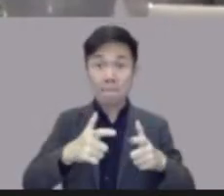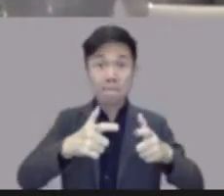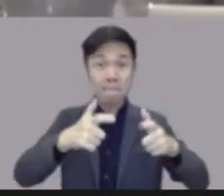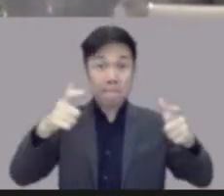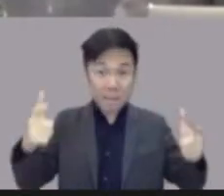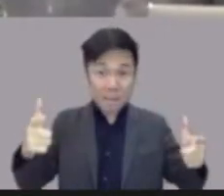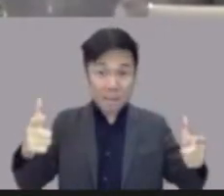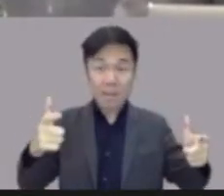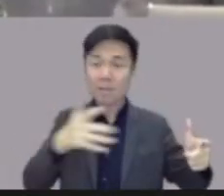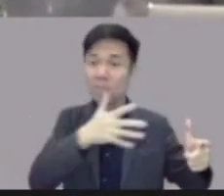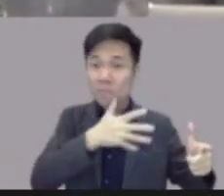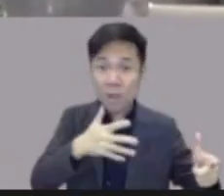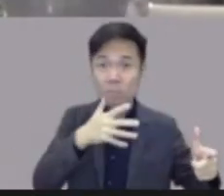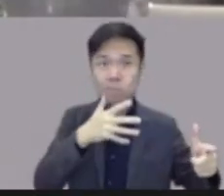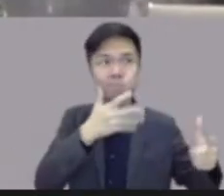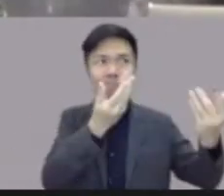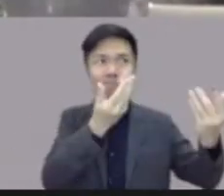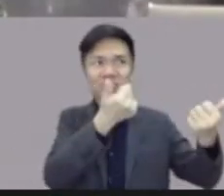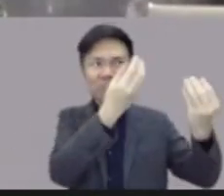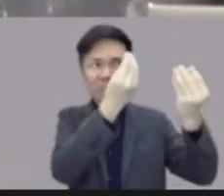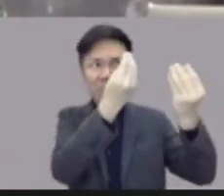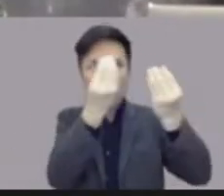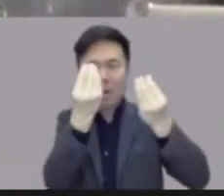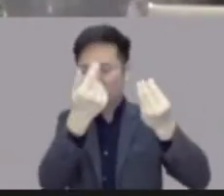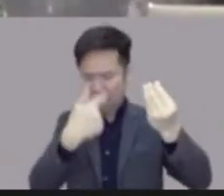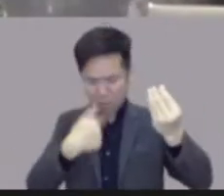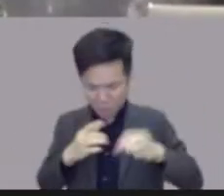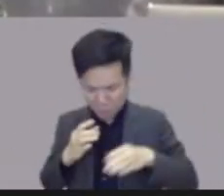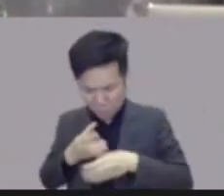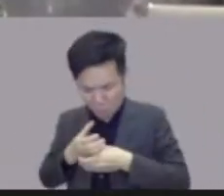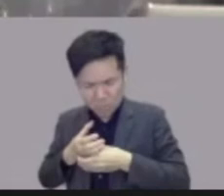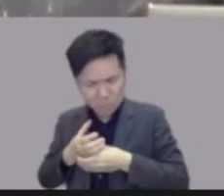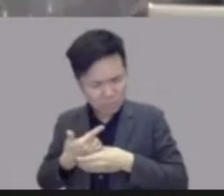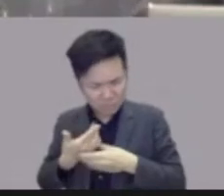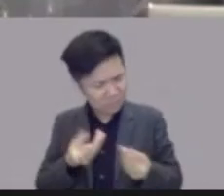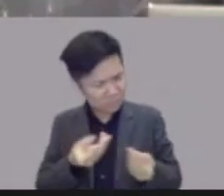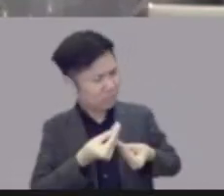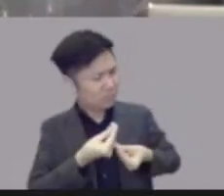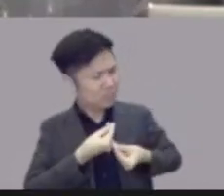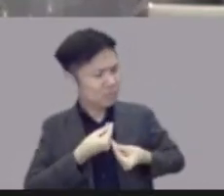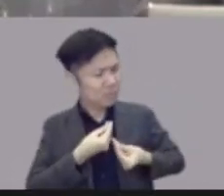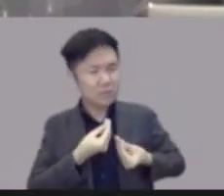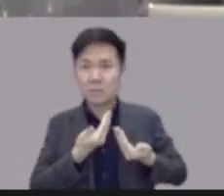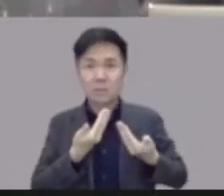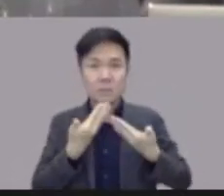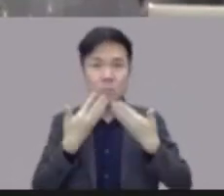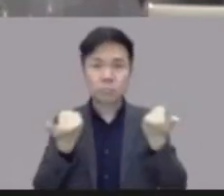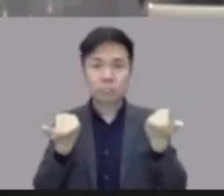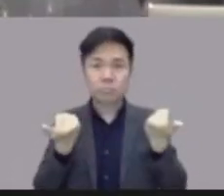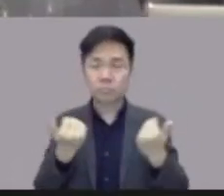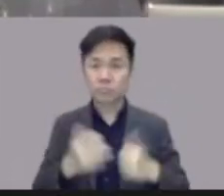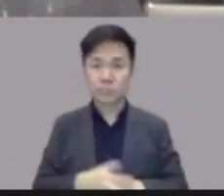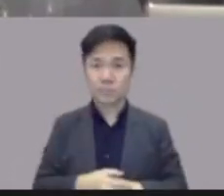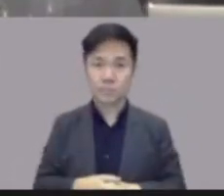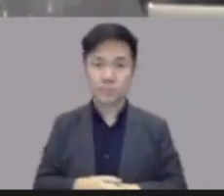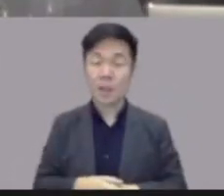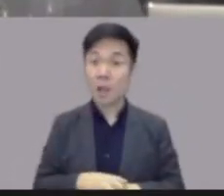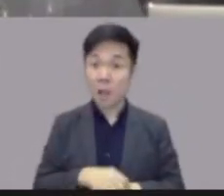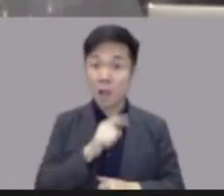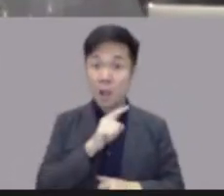as a matter of fact CSA or no-till agriculture has only benefited Monsanto company